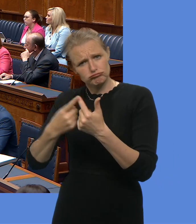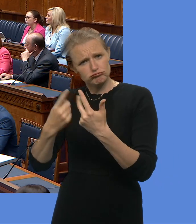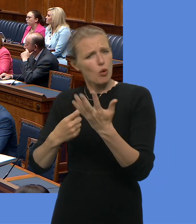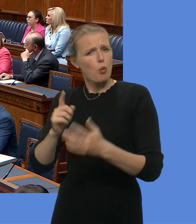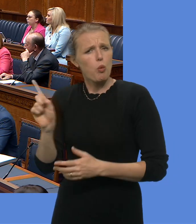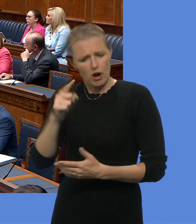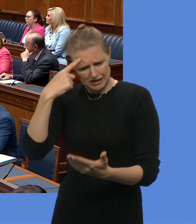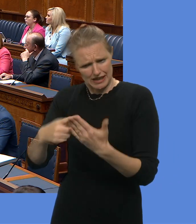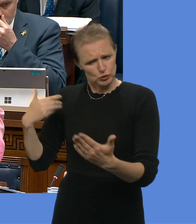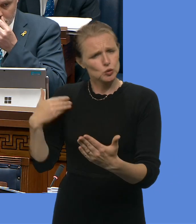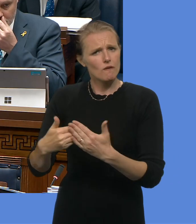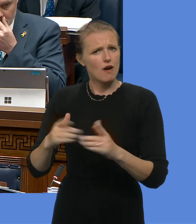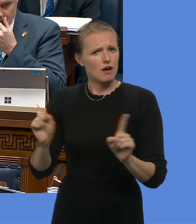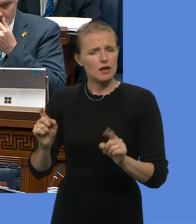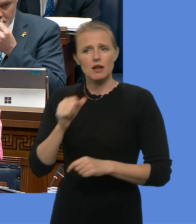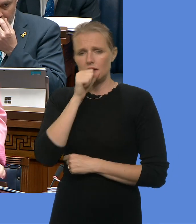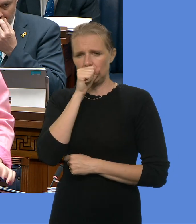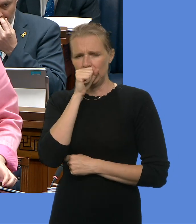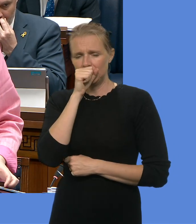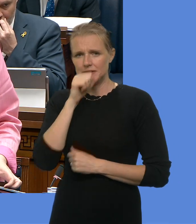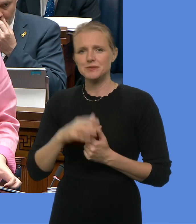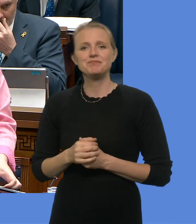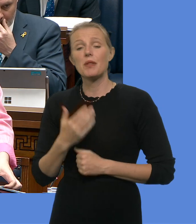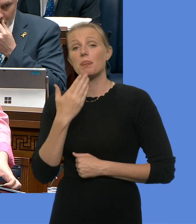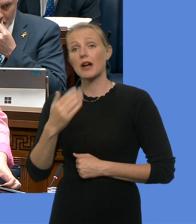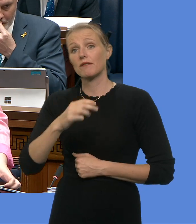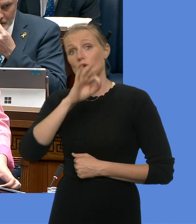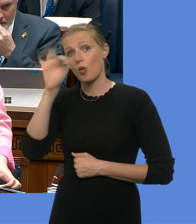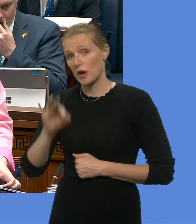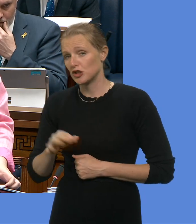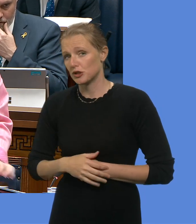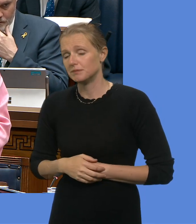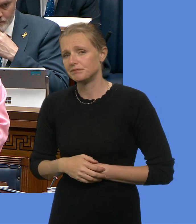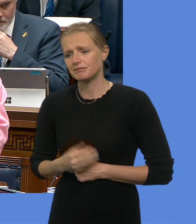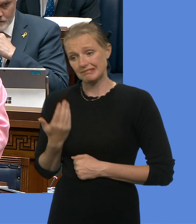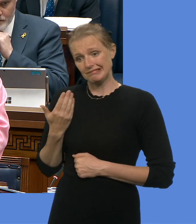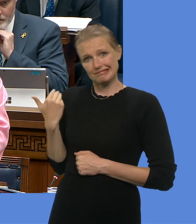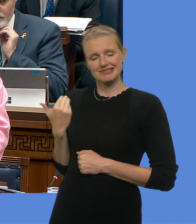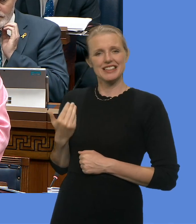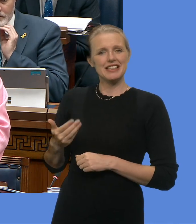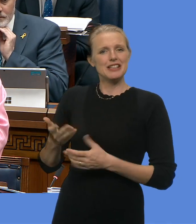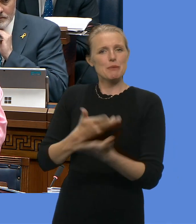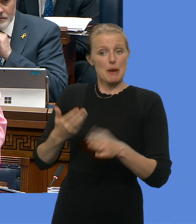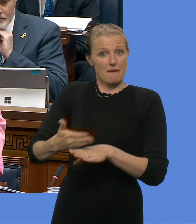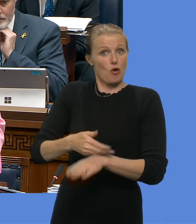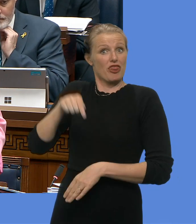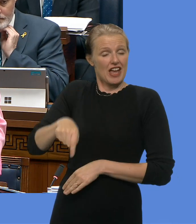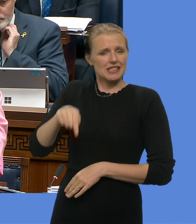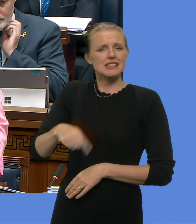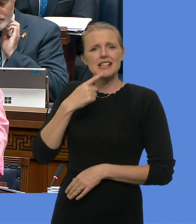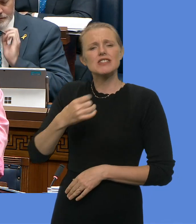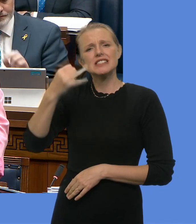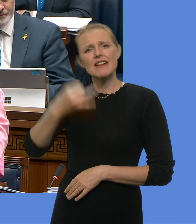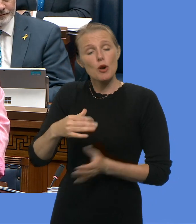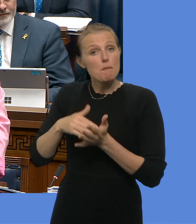thank the member for her question, and indeed I will echo what I said in the previous debate. You know, almost £700 million worth